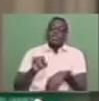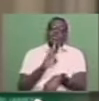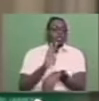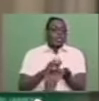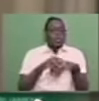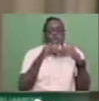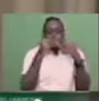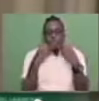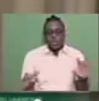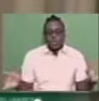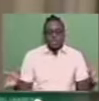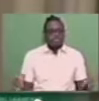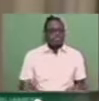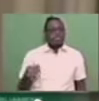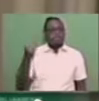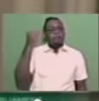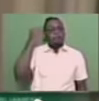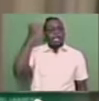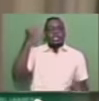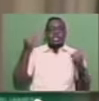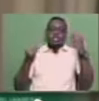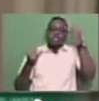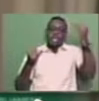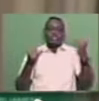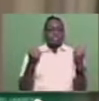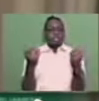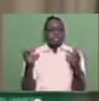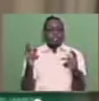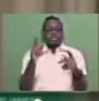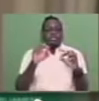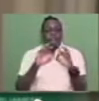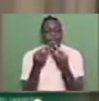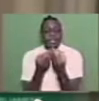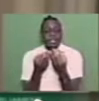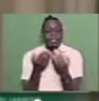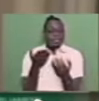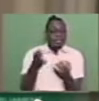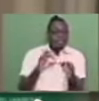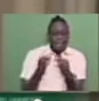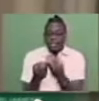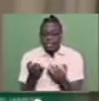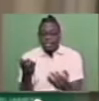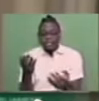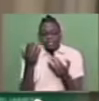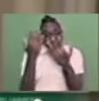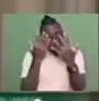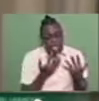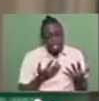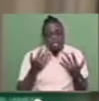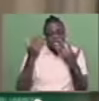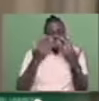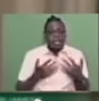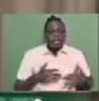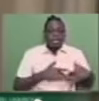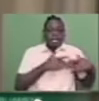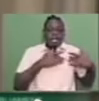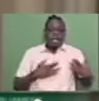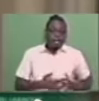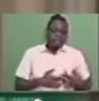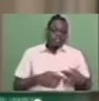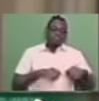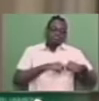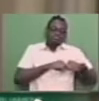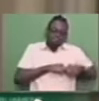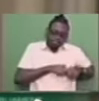of income. Imagine their family members. How saddening and how heartbreaking. It unfortunately does not stop